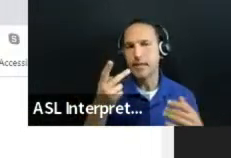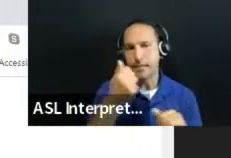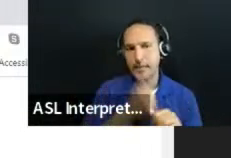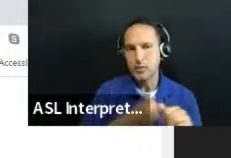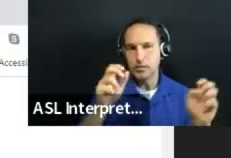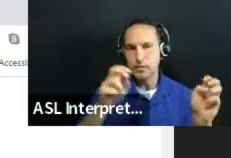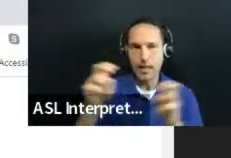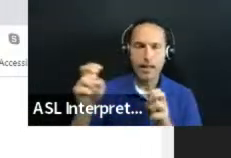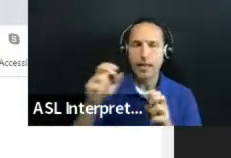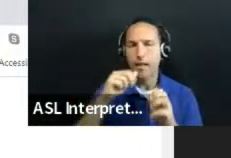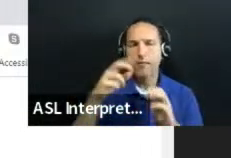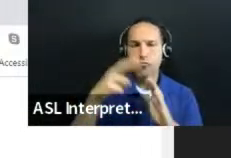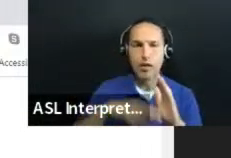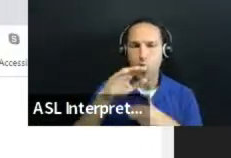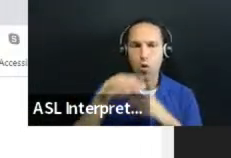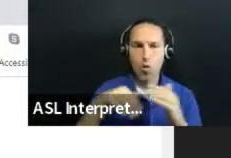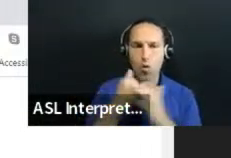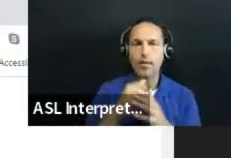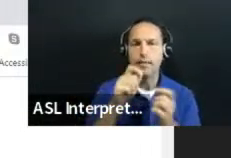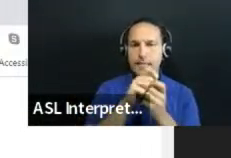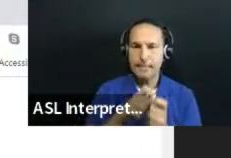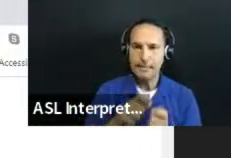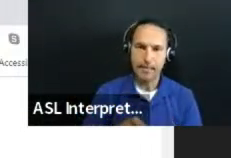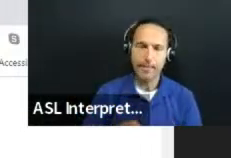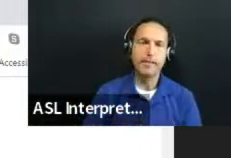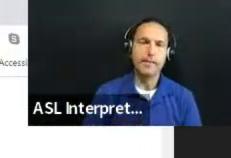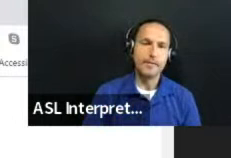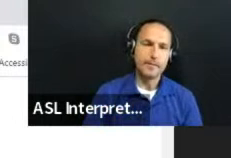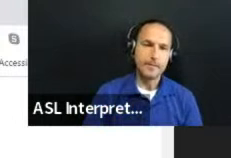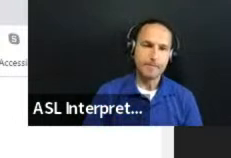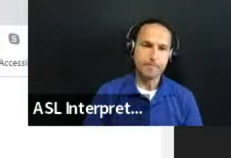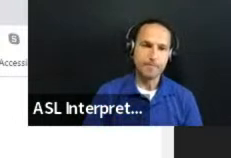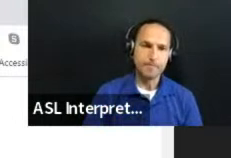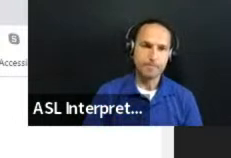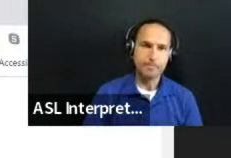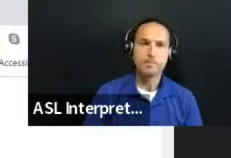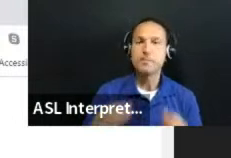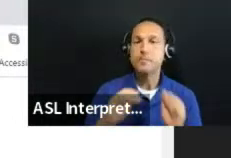title and not have to read the entire event details. So it's just it's